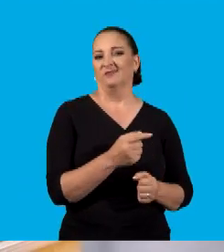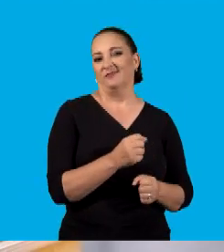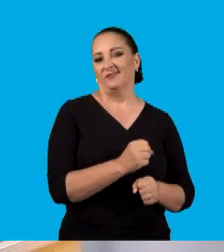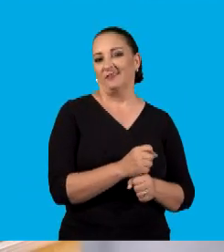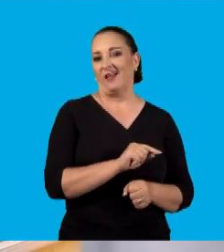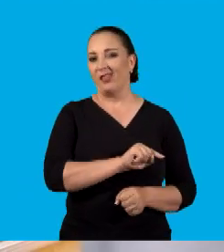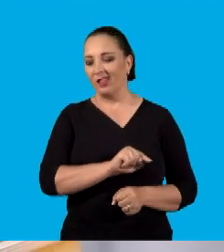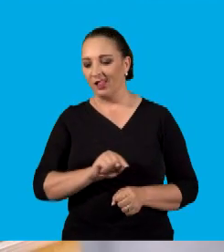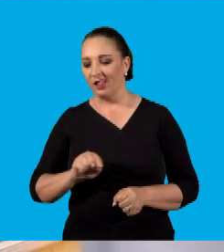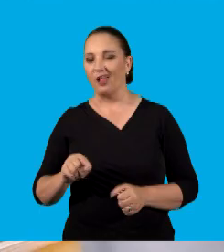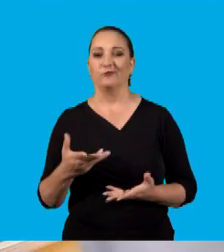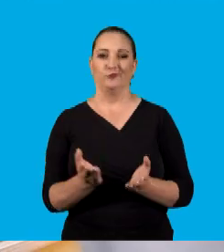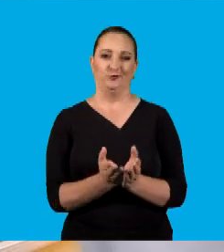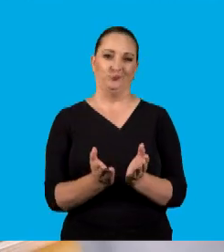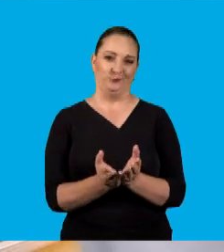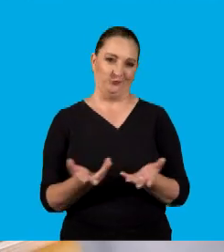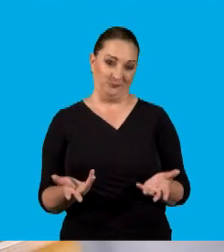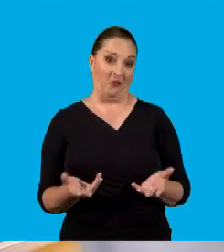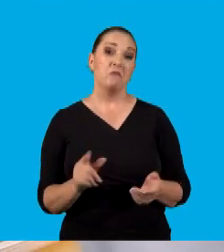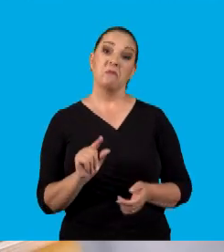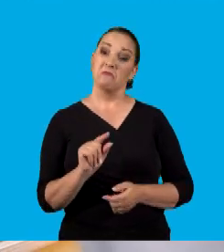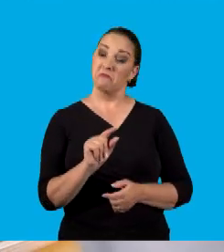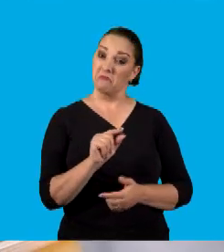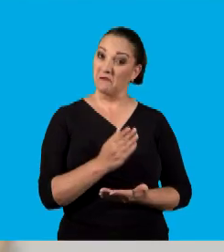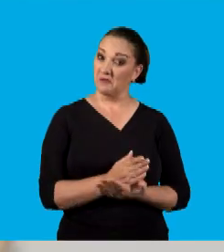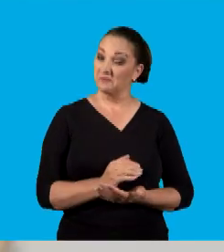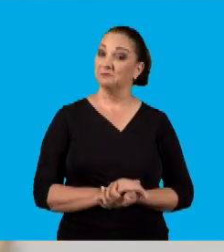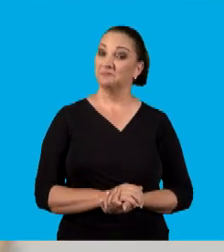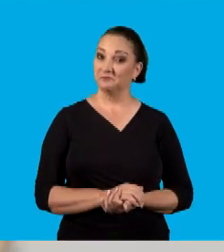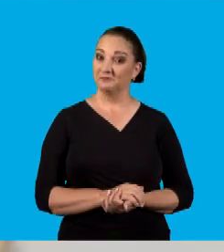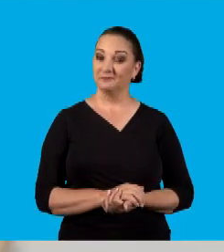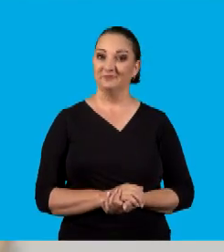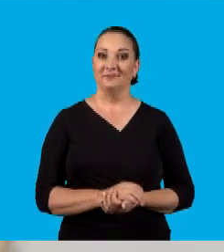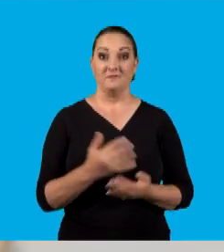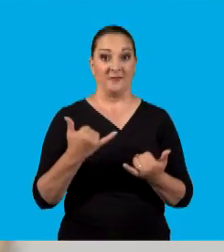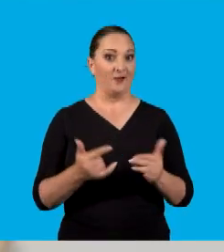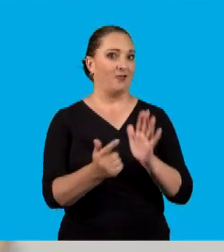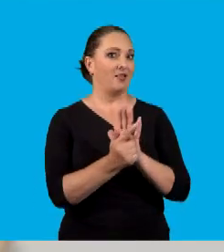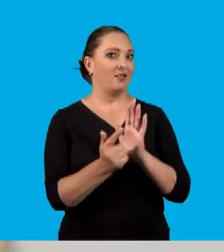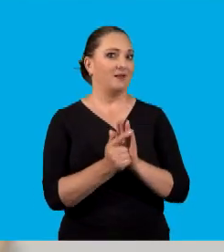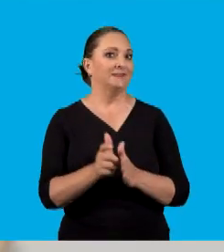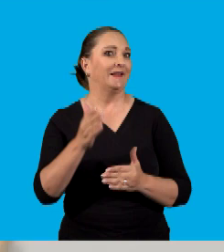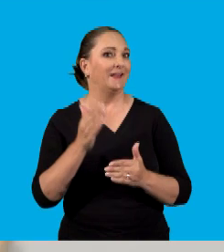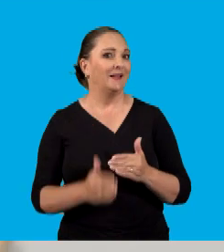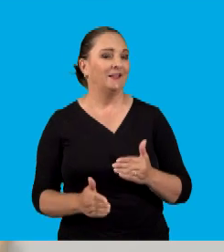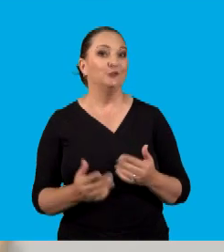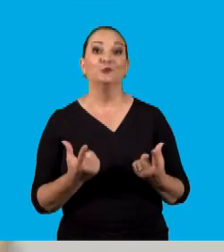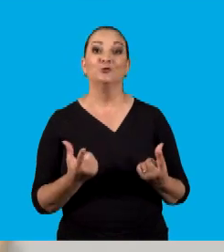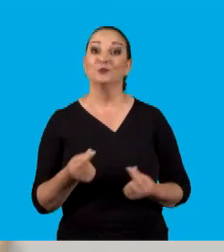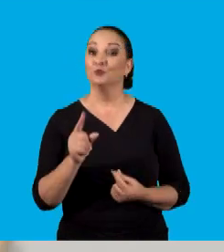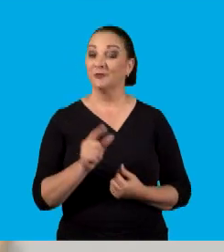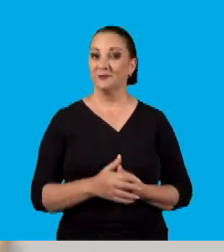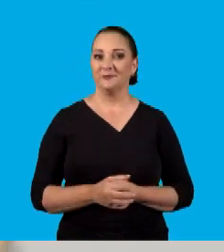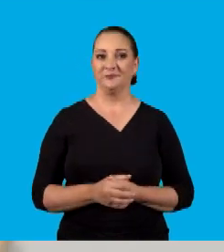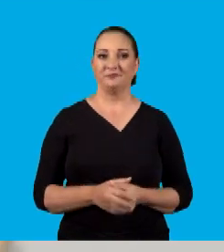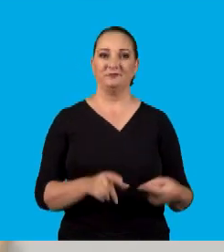the grades of that school. Isn't that an interesting fact? So, by the end of